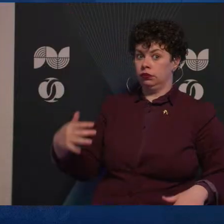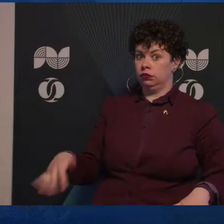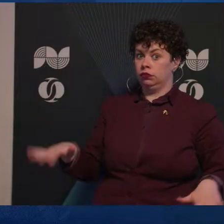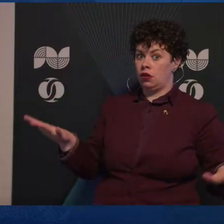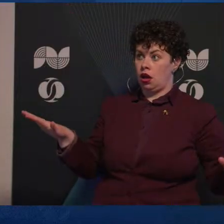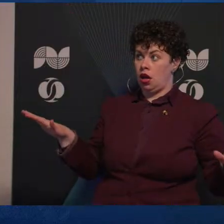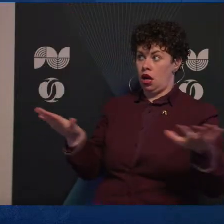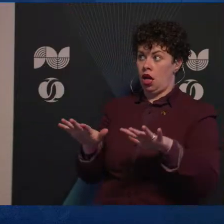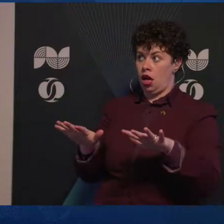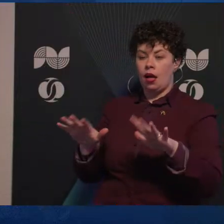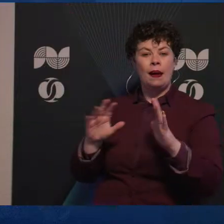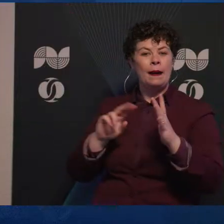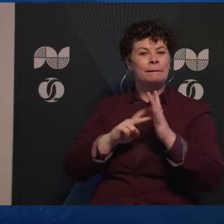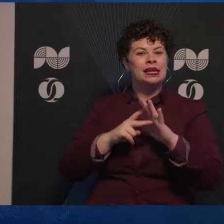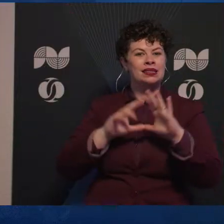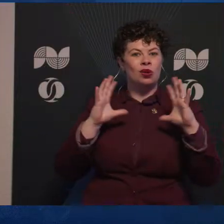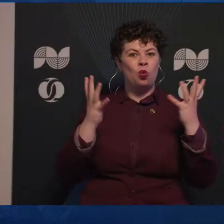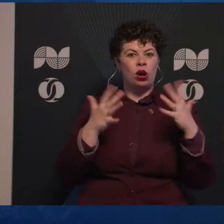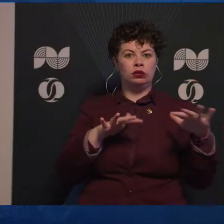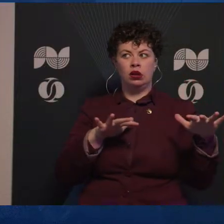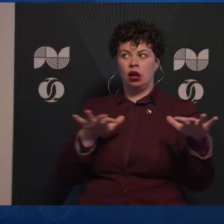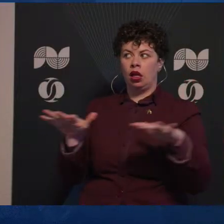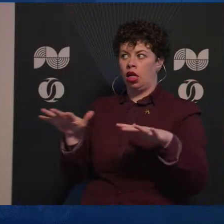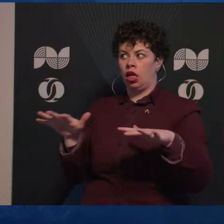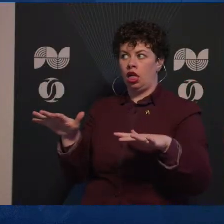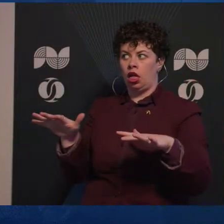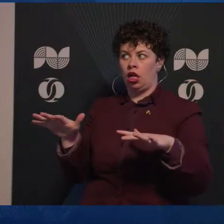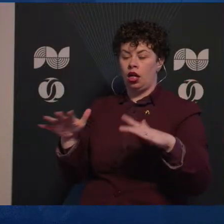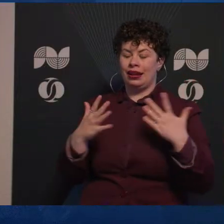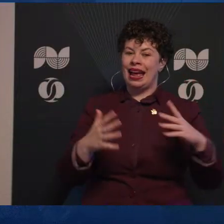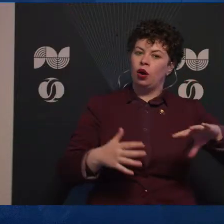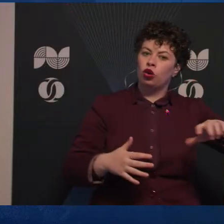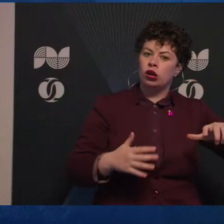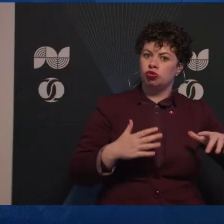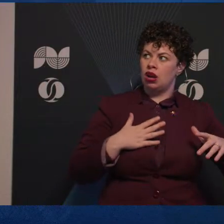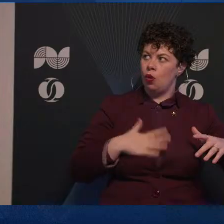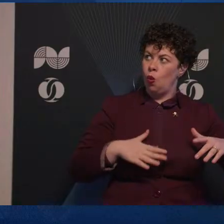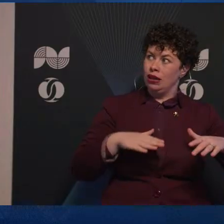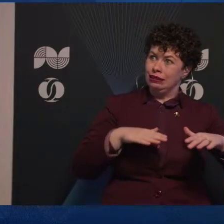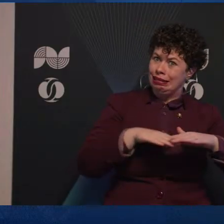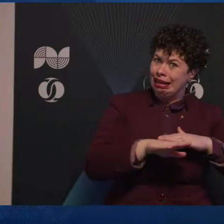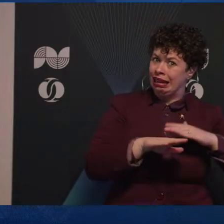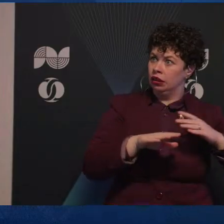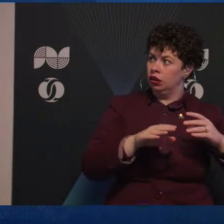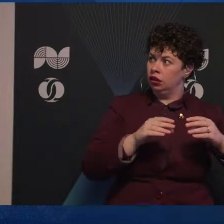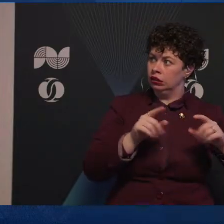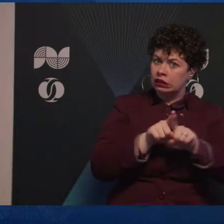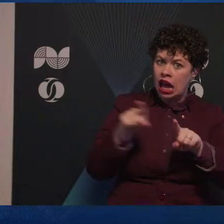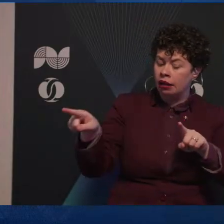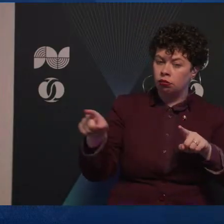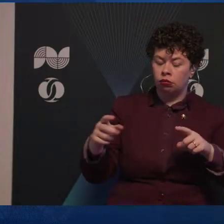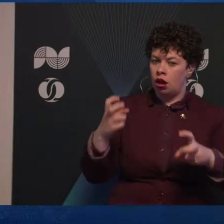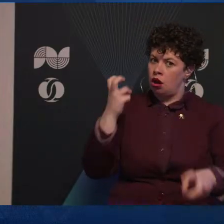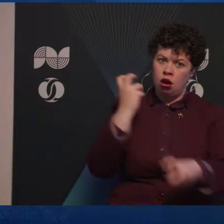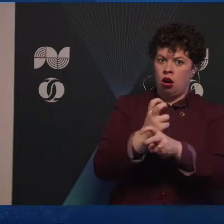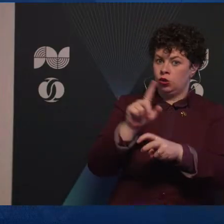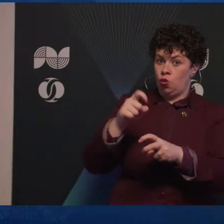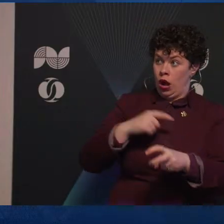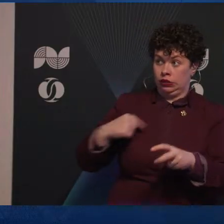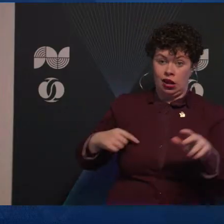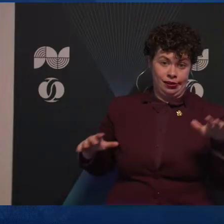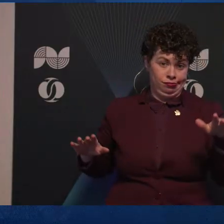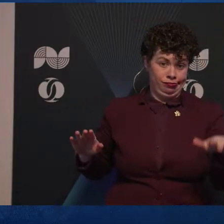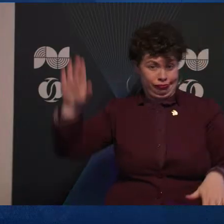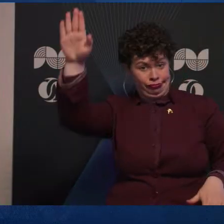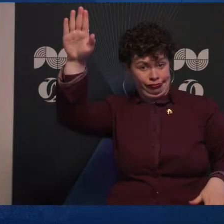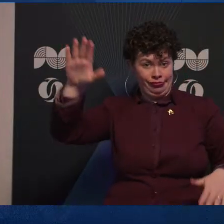international markets for countries that are entering export markets very hard. And actually, when we looked